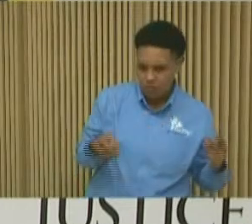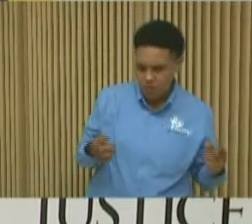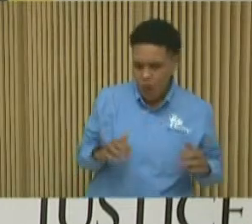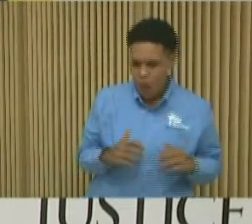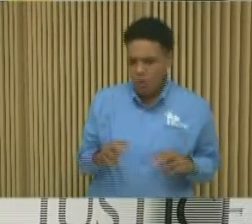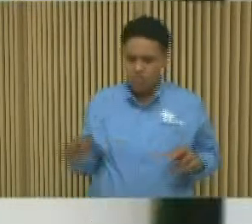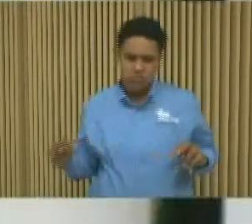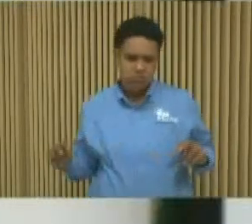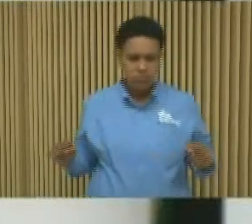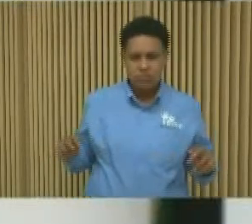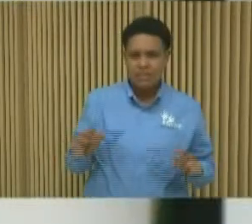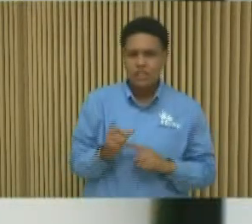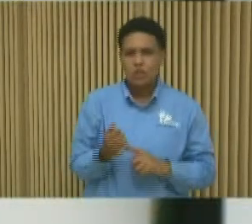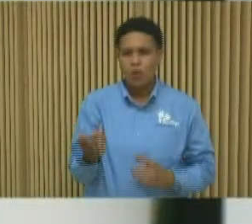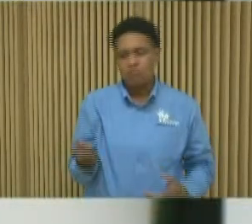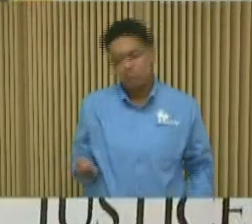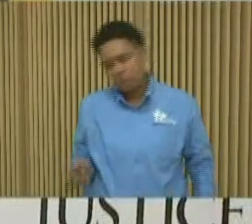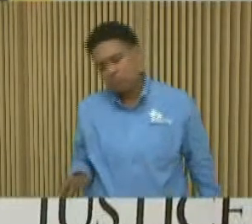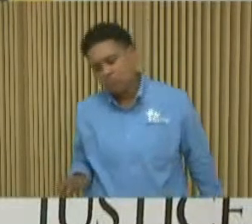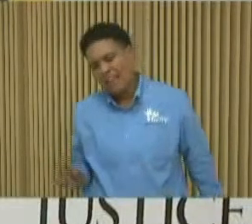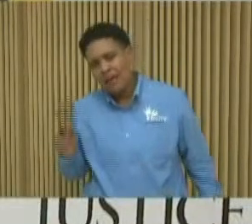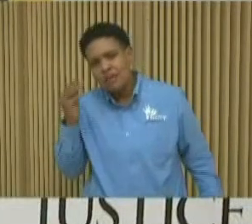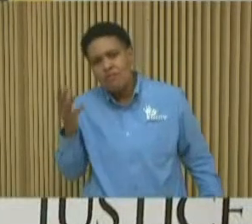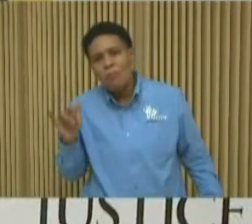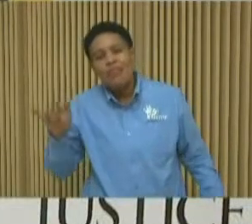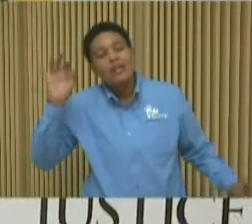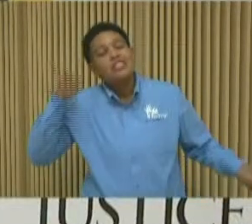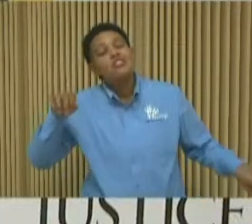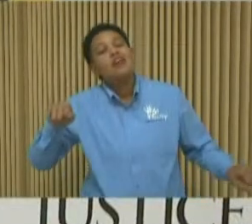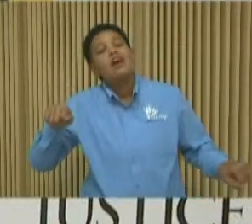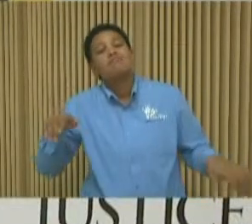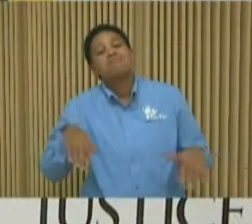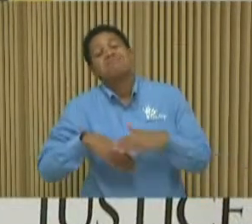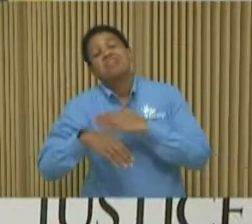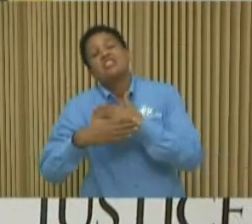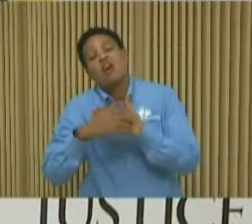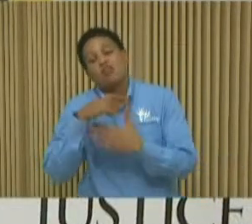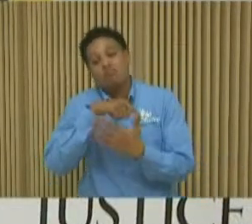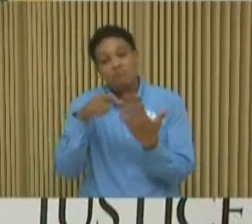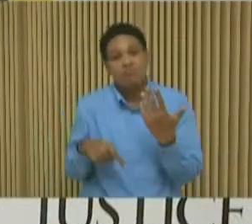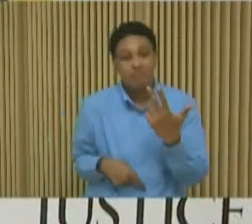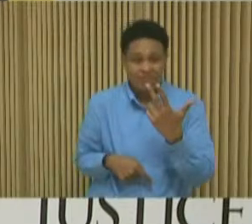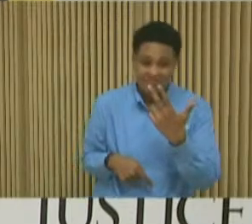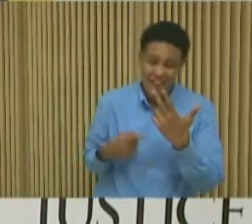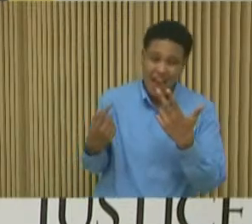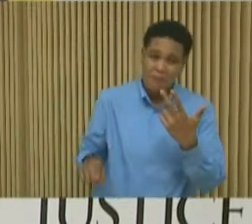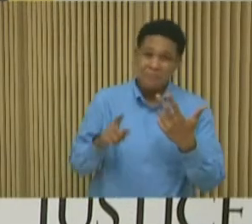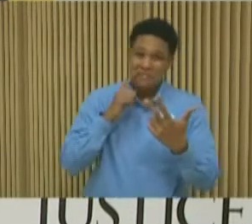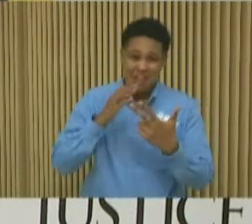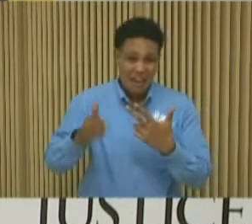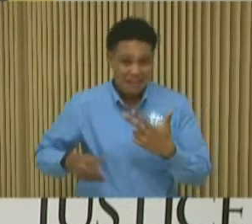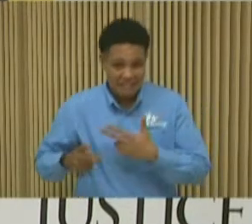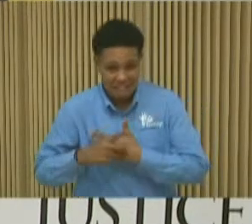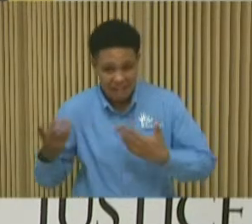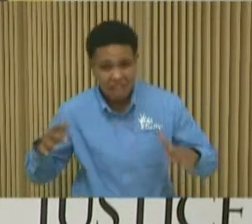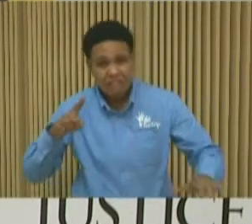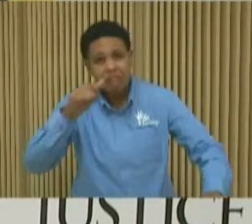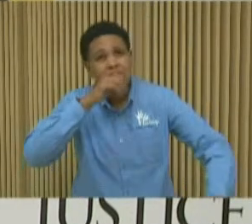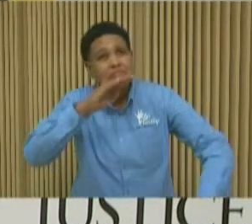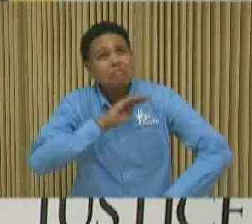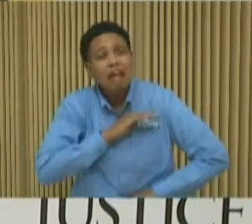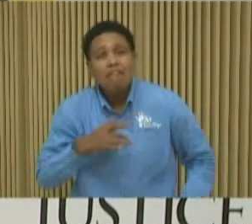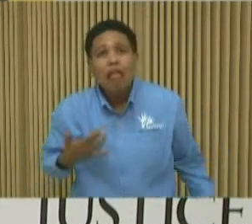Yeah. And that decision might be made based on those three things. And at the end of the day, you're not